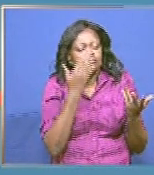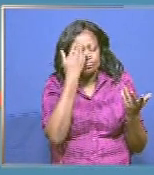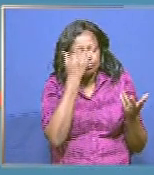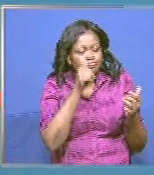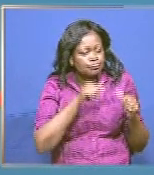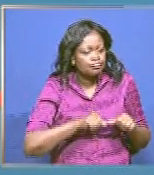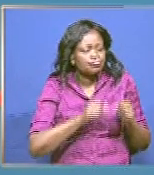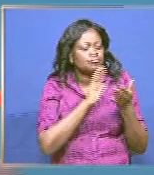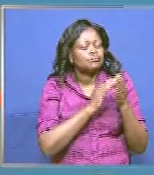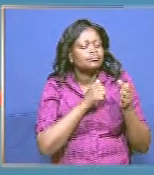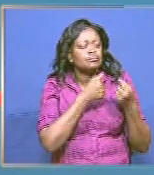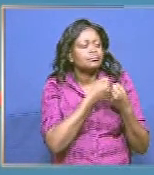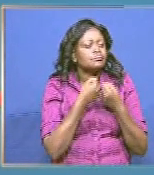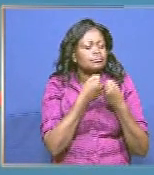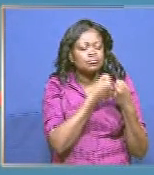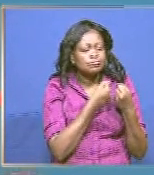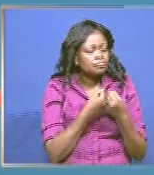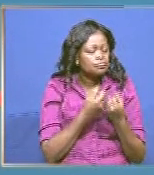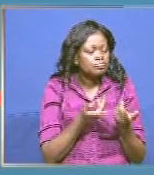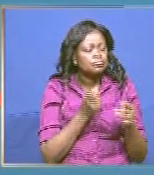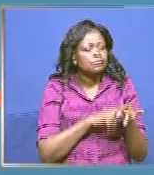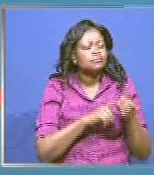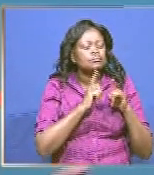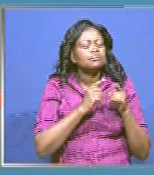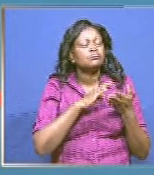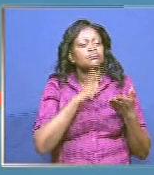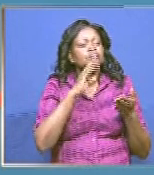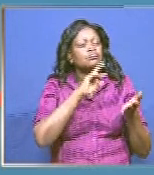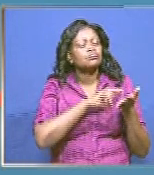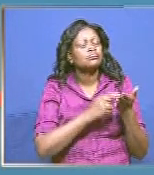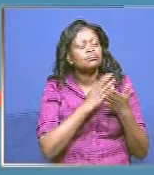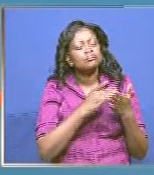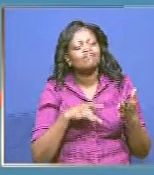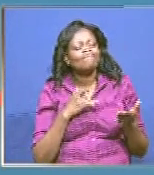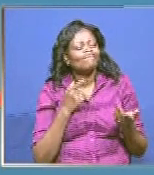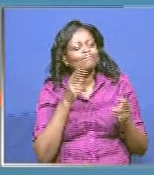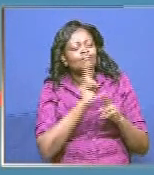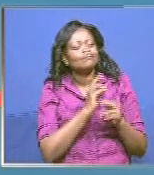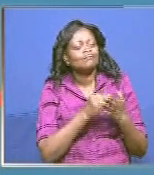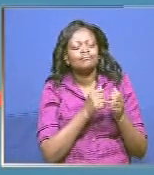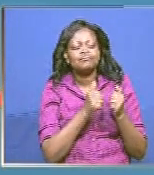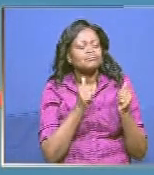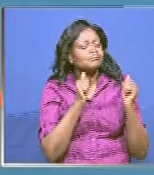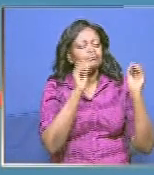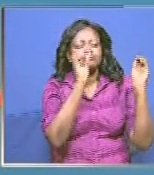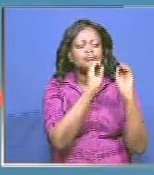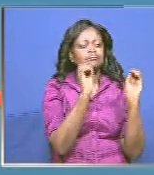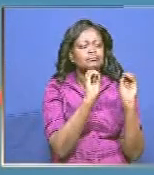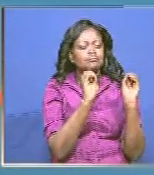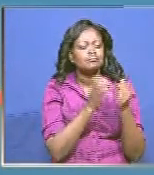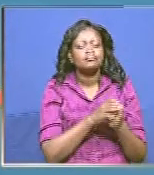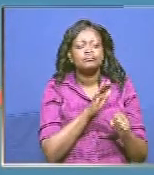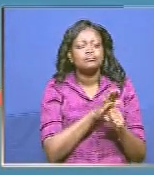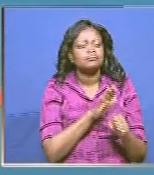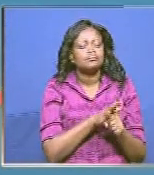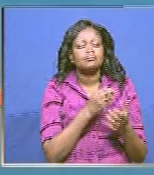continues to be a challenge in as much as counties talk about being given more resources. There are those who feel that they're not spending the resources where they're supposed to go towards. Majority of it